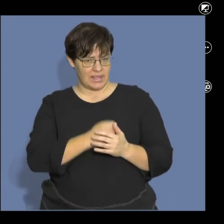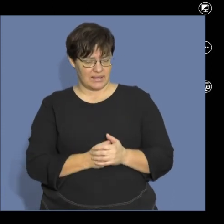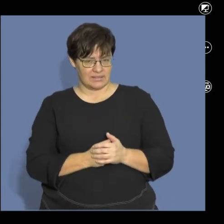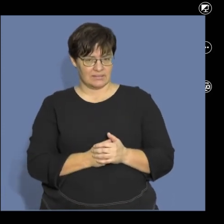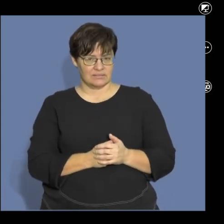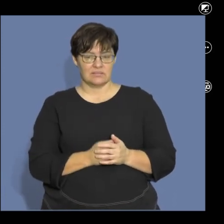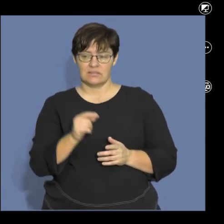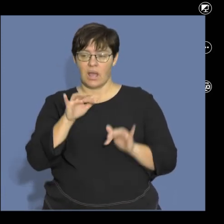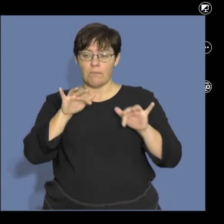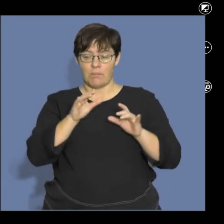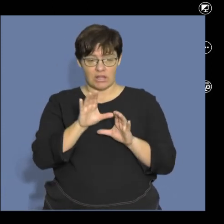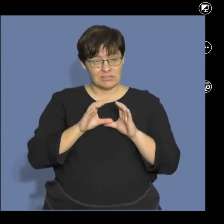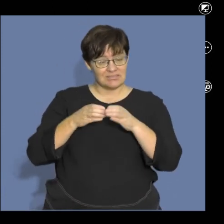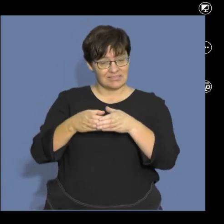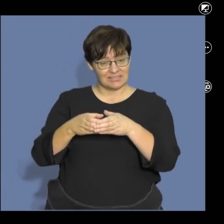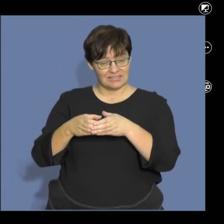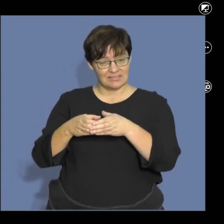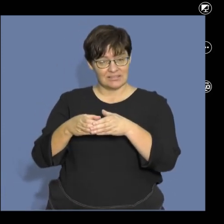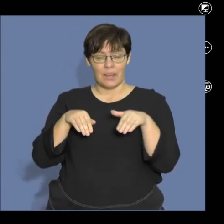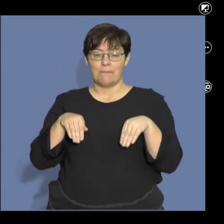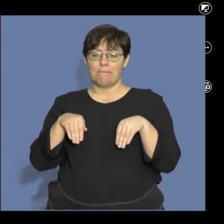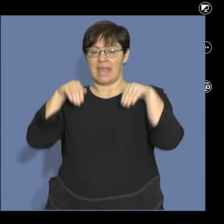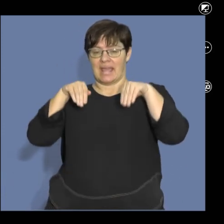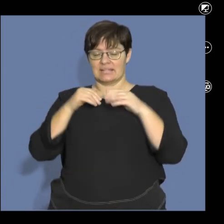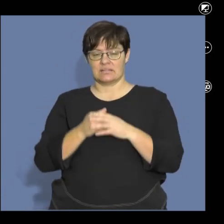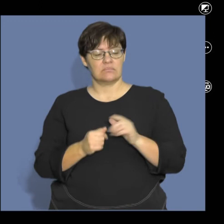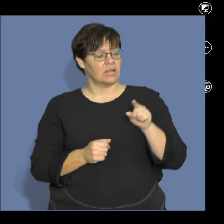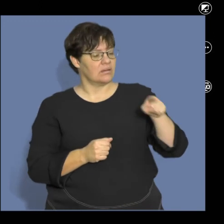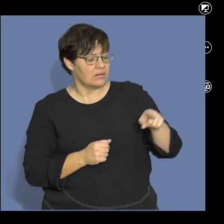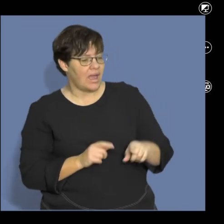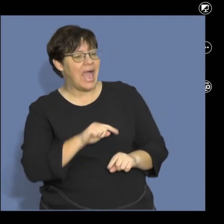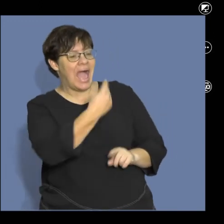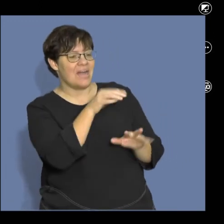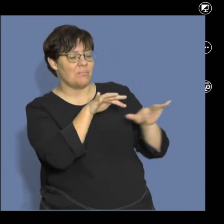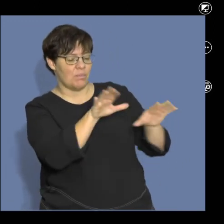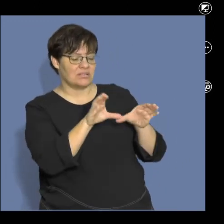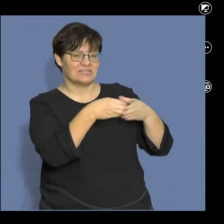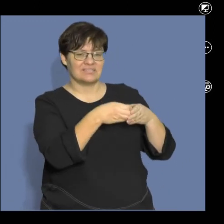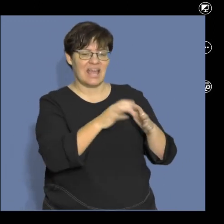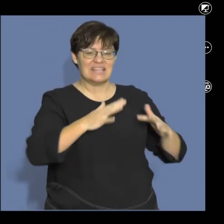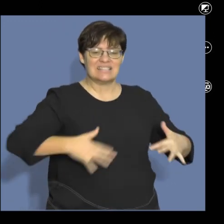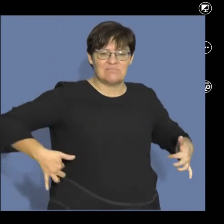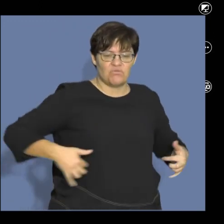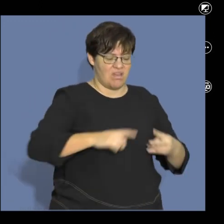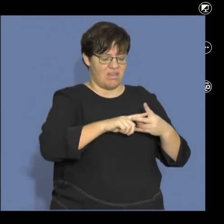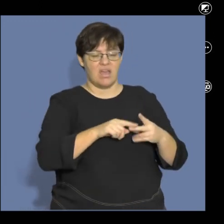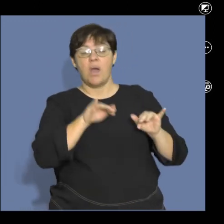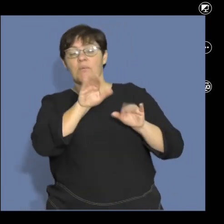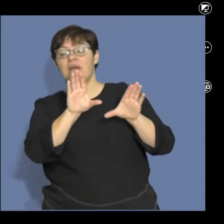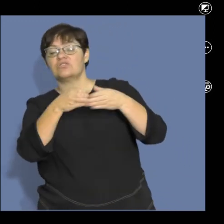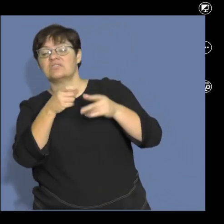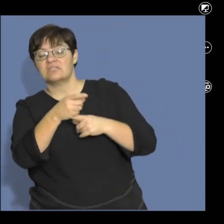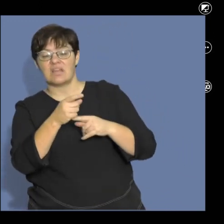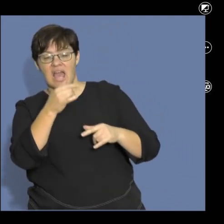Well, first of all, remember, here's our population of meerkats, But here we've got another population